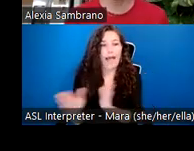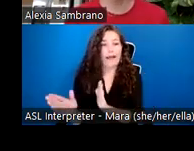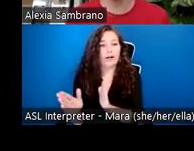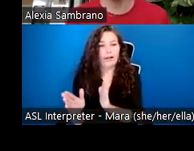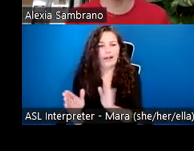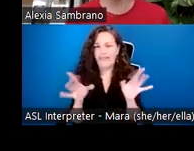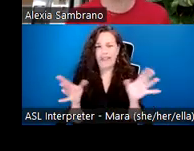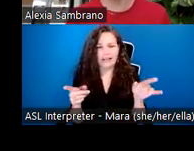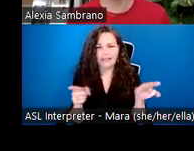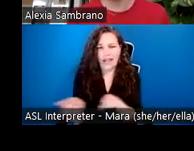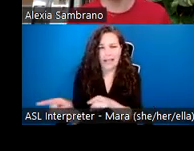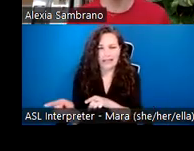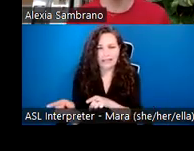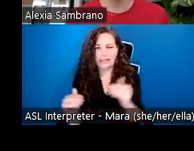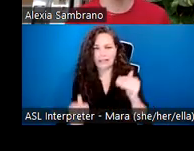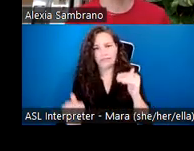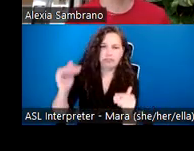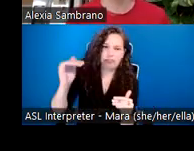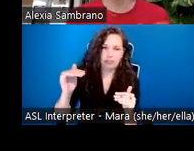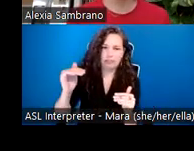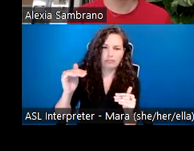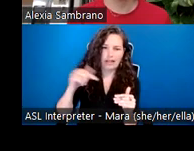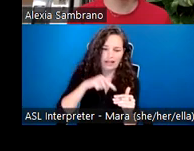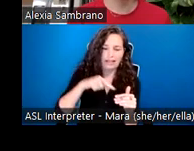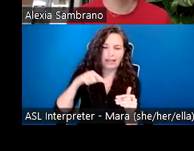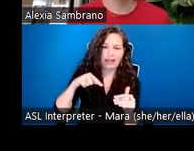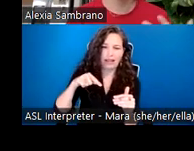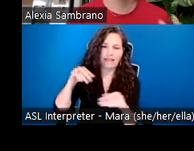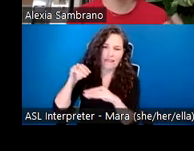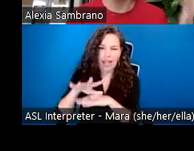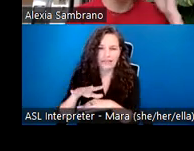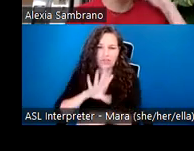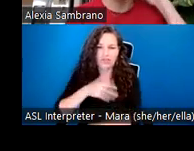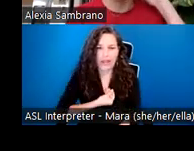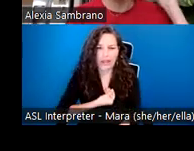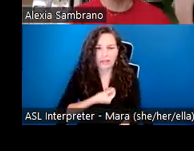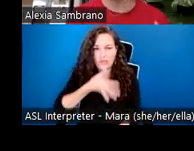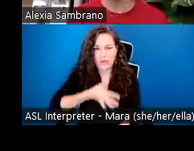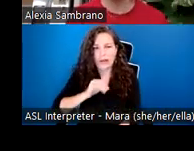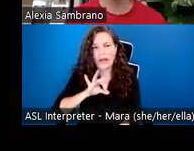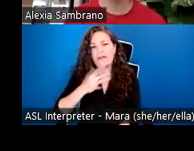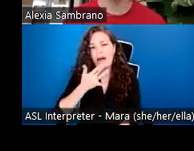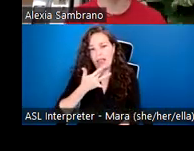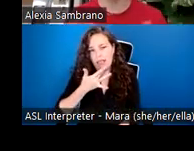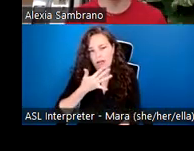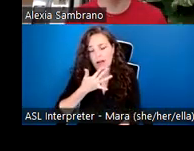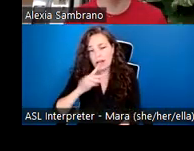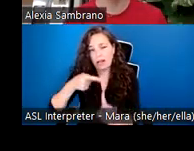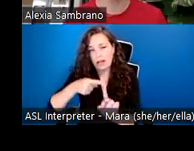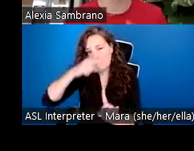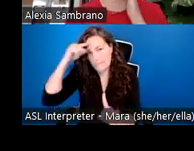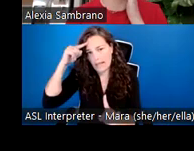in particularly Black trans women. So what does this suggest? This suggests that there are a lot of intersections with